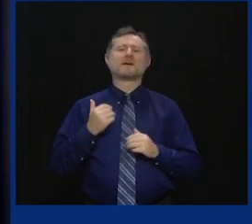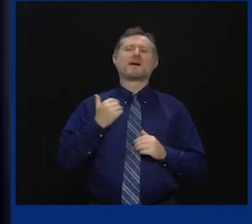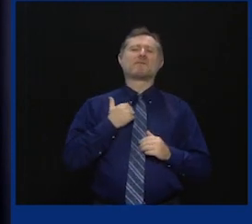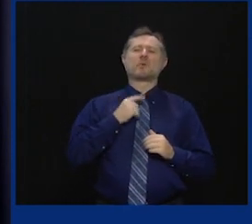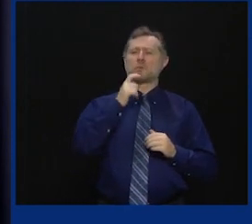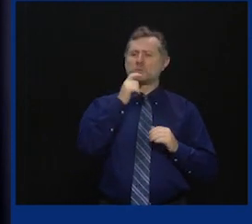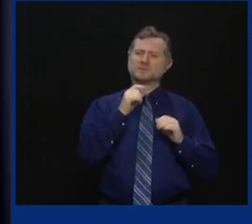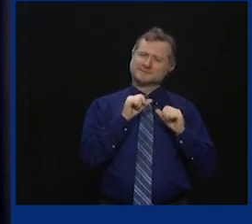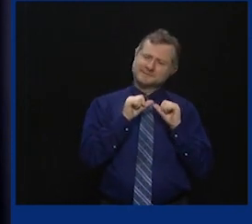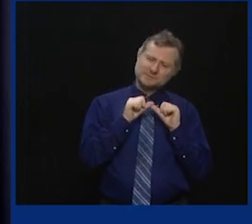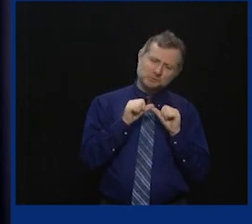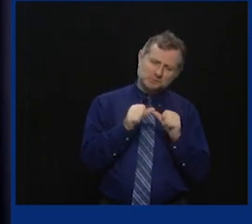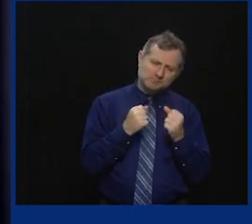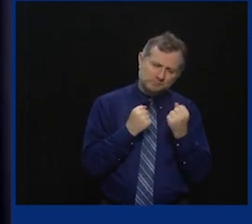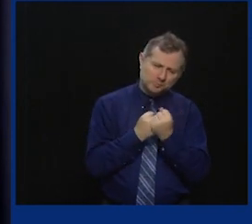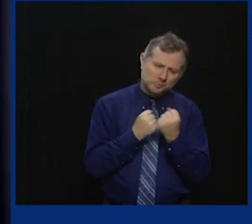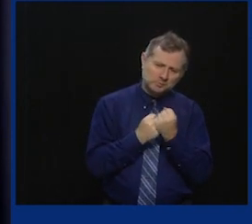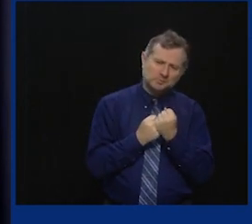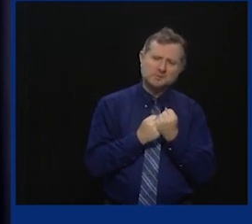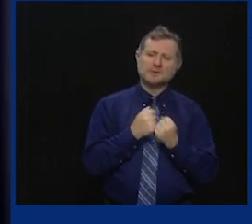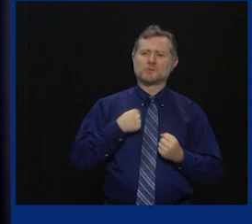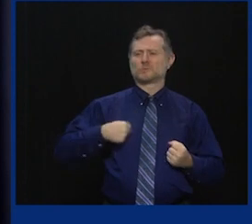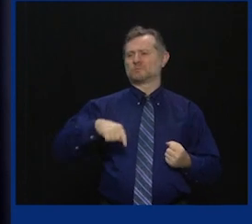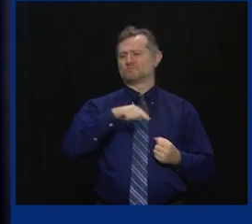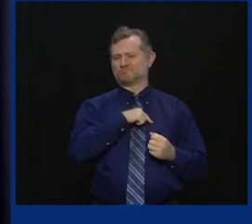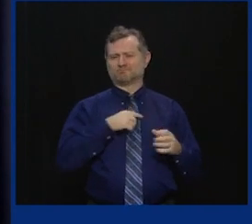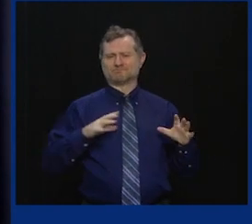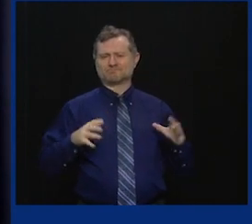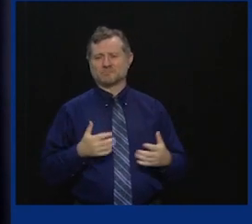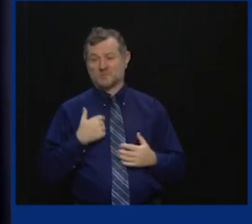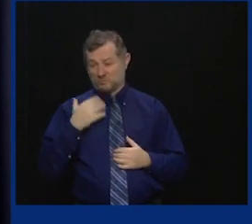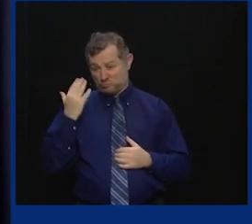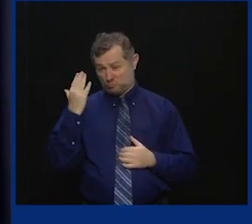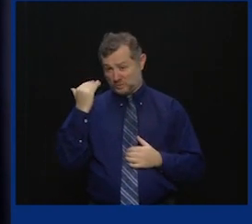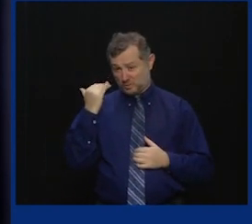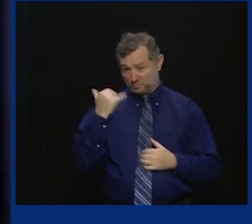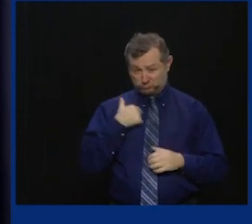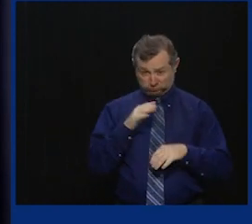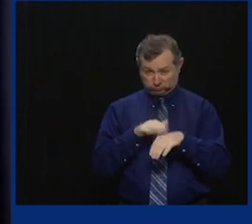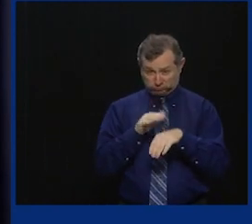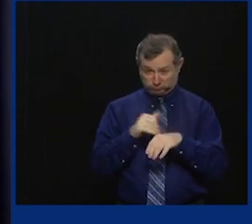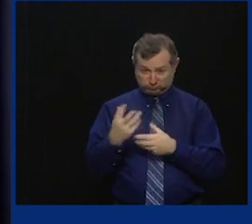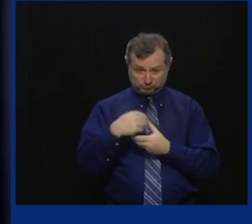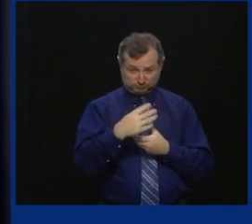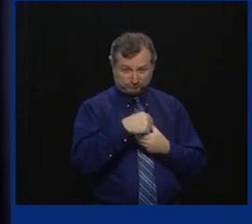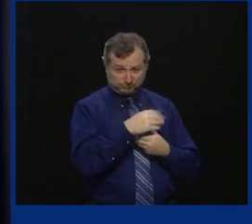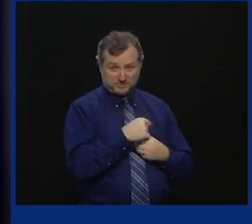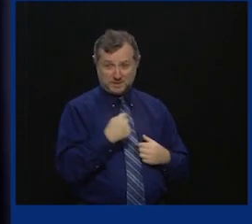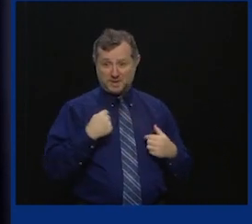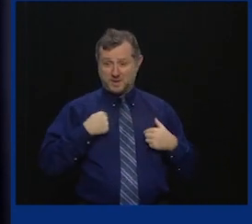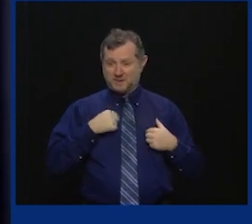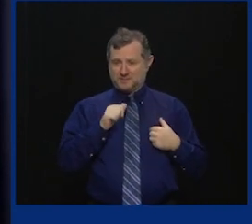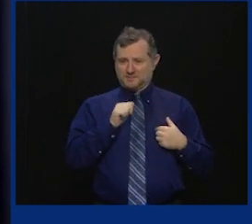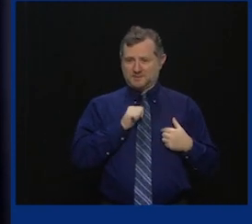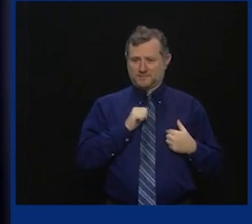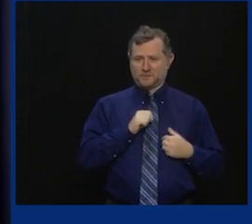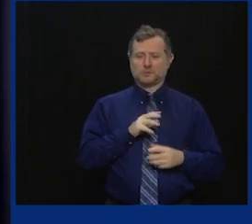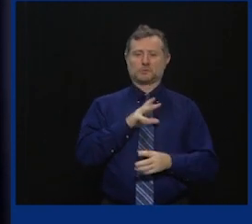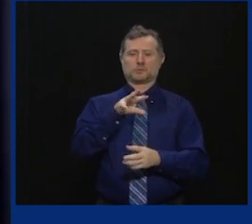beside us. And why am I calling them in? Because I'm a woman that served 27 years in New York State's criminal legal